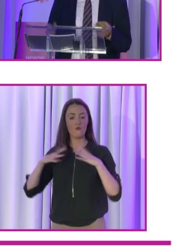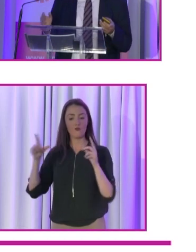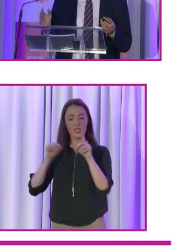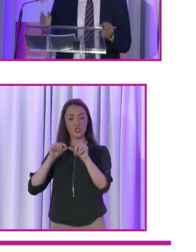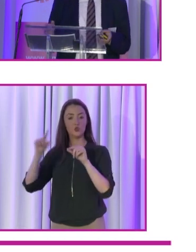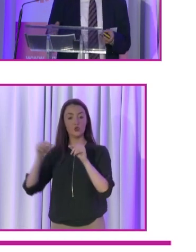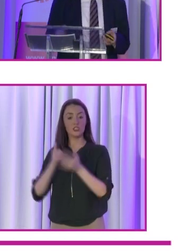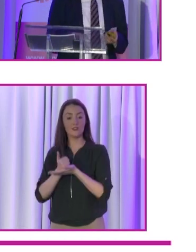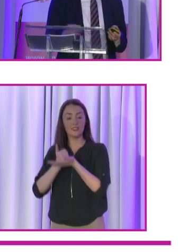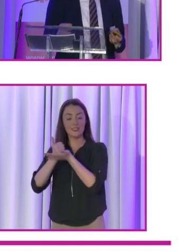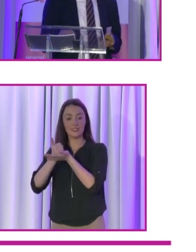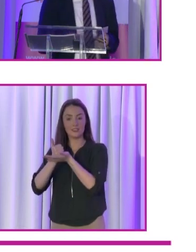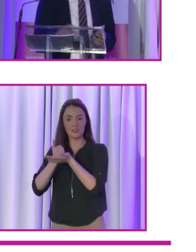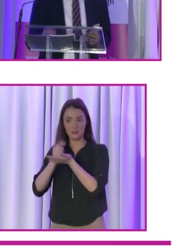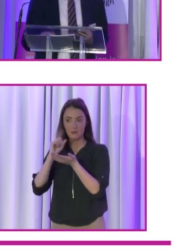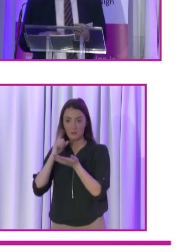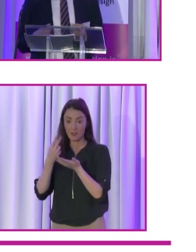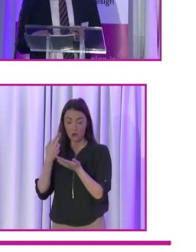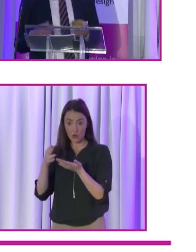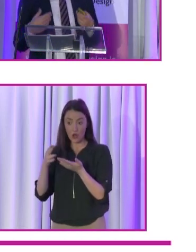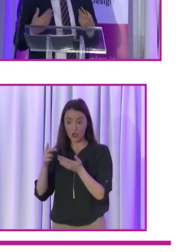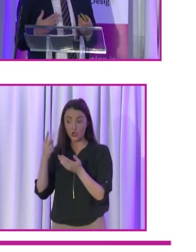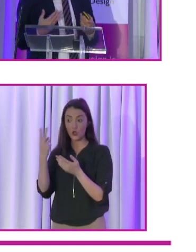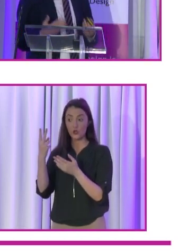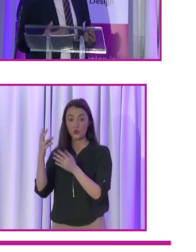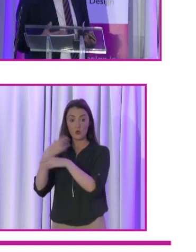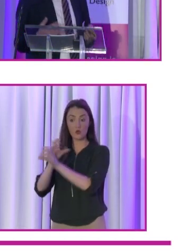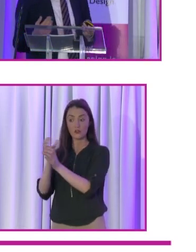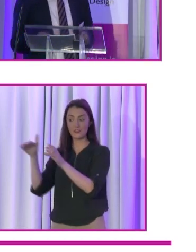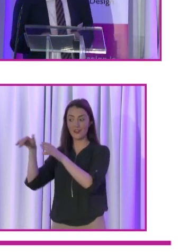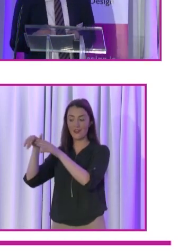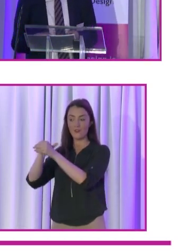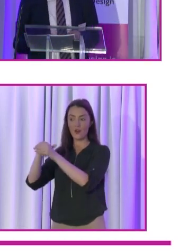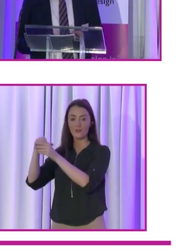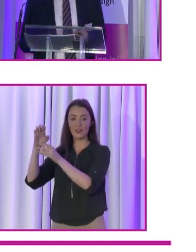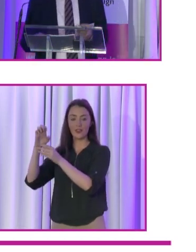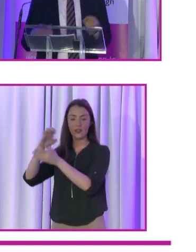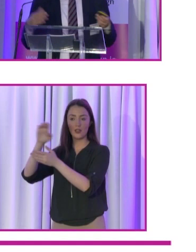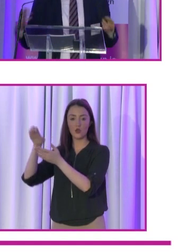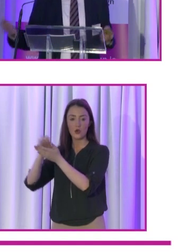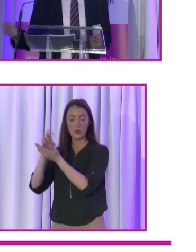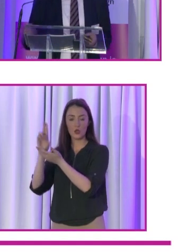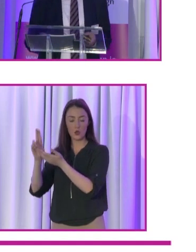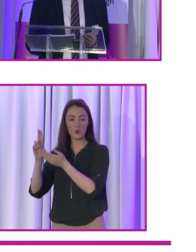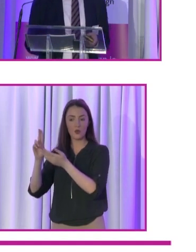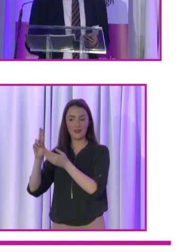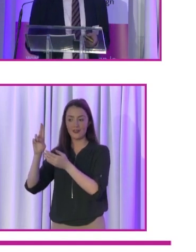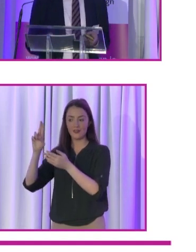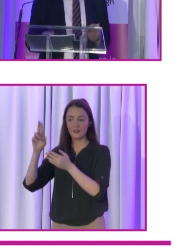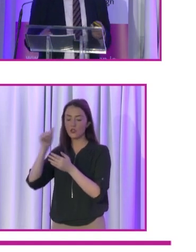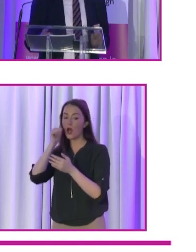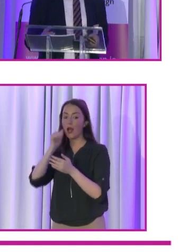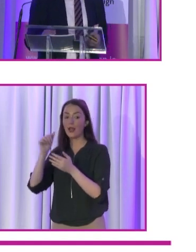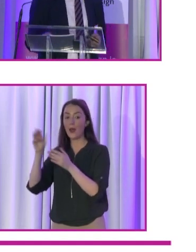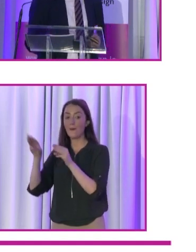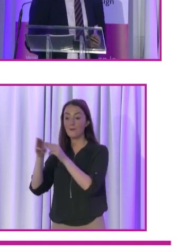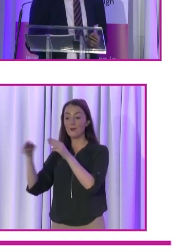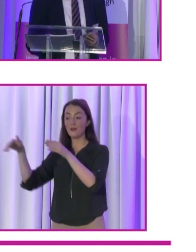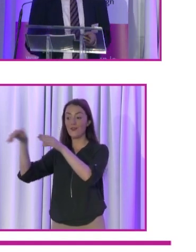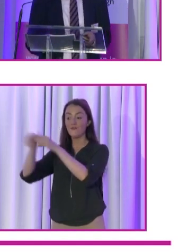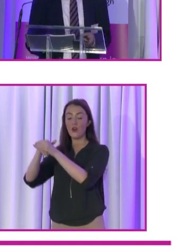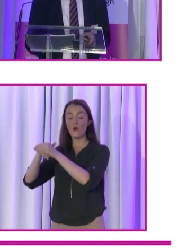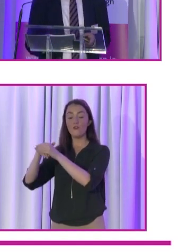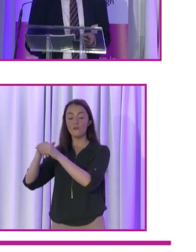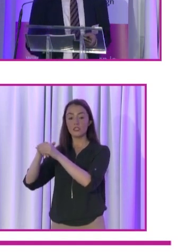it or not, there are still two countries in the EU that do not allow persons with disabilities to freely choose a person to assist